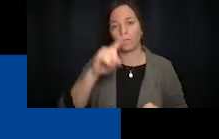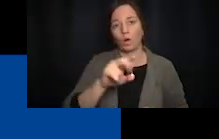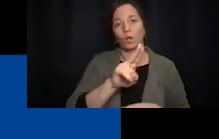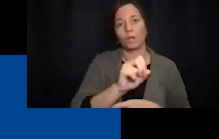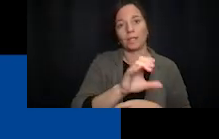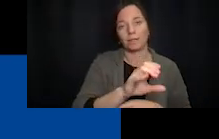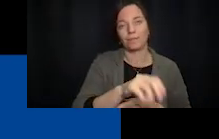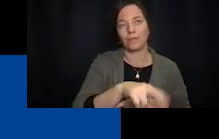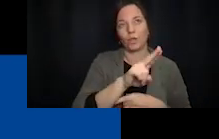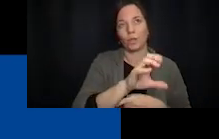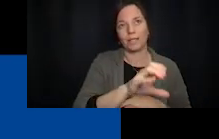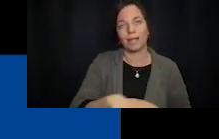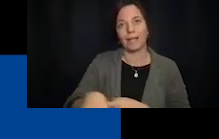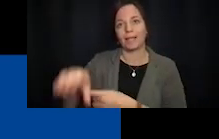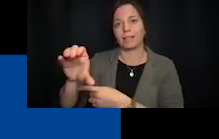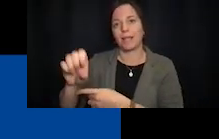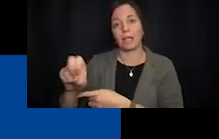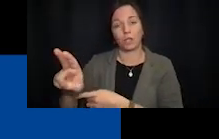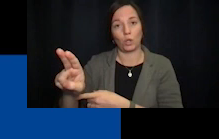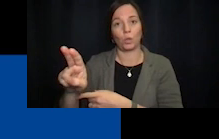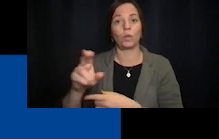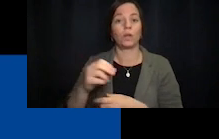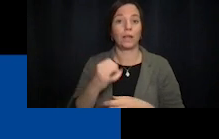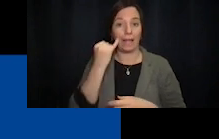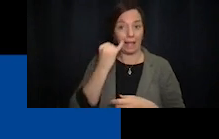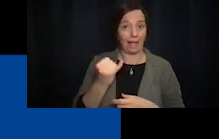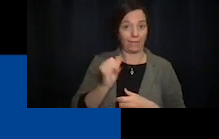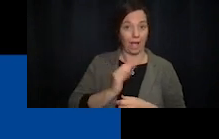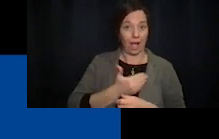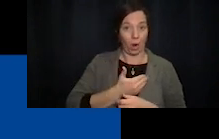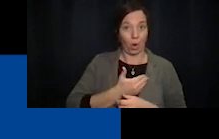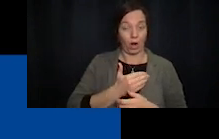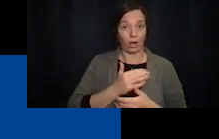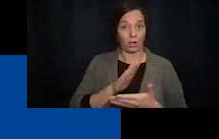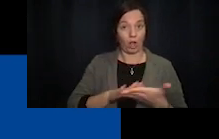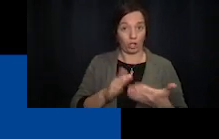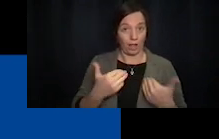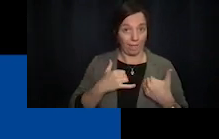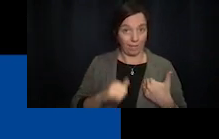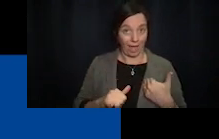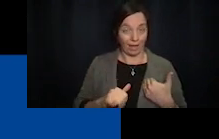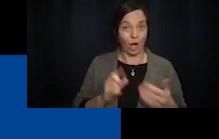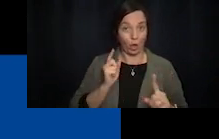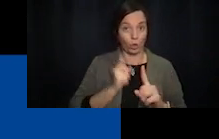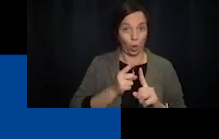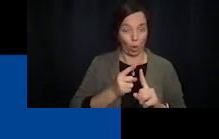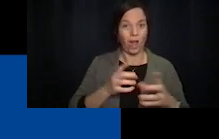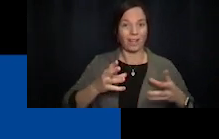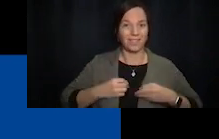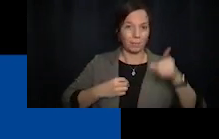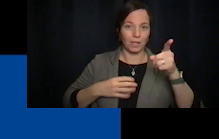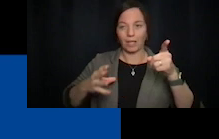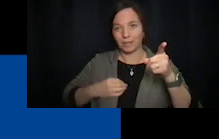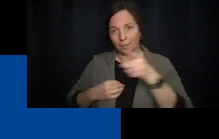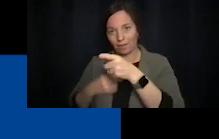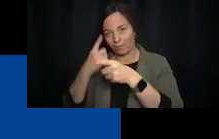versions that if our colleges have those competencies within an ethnic studies course, our goal is that they be accepted by UC